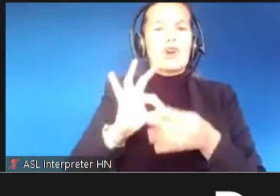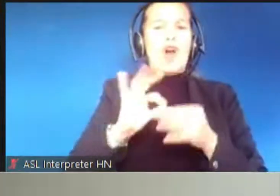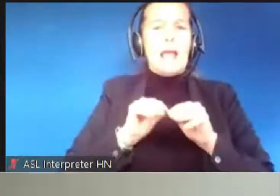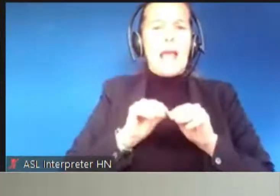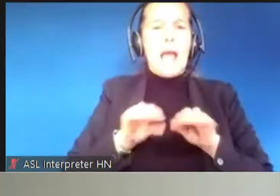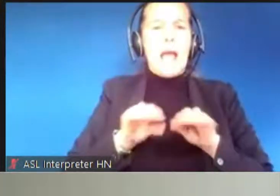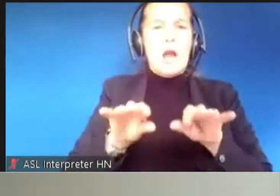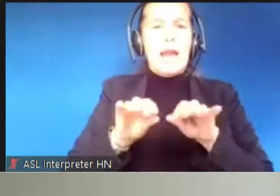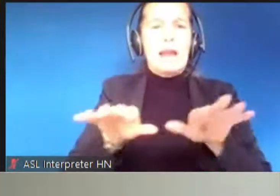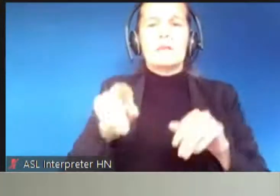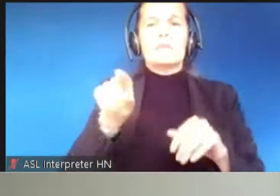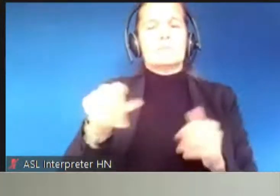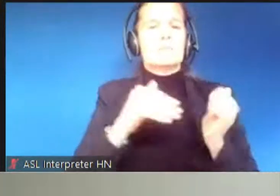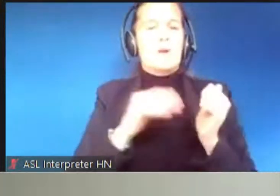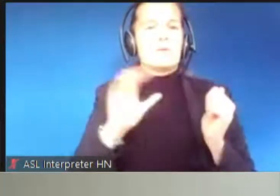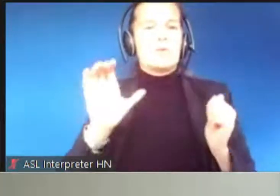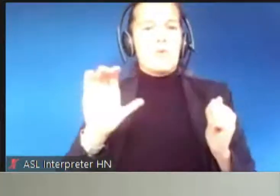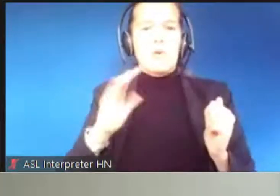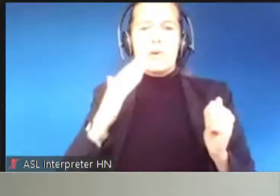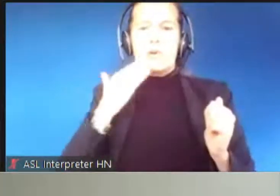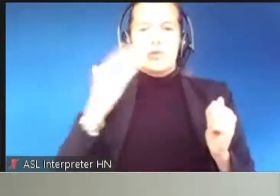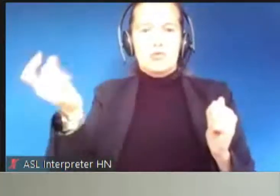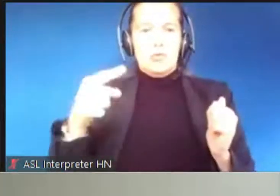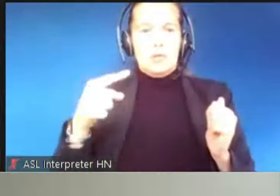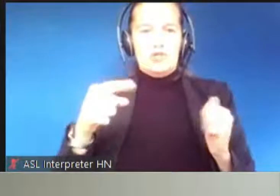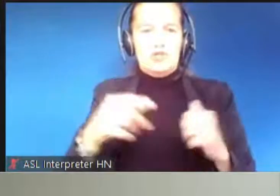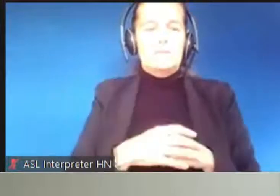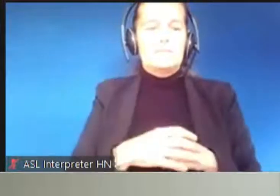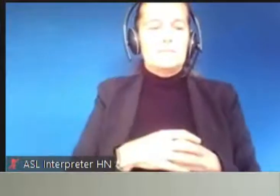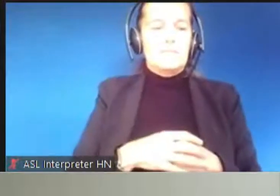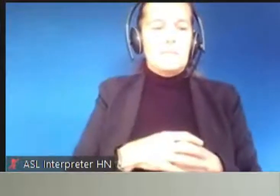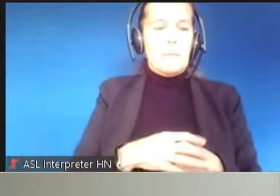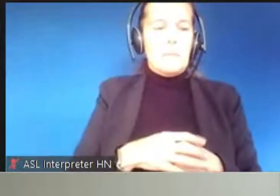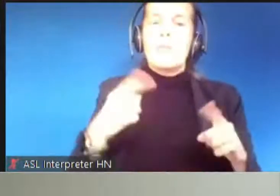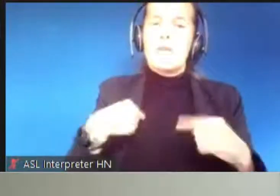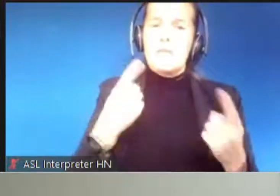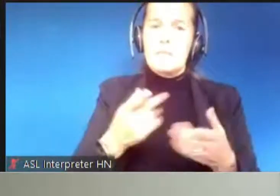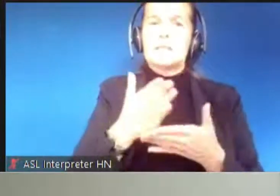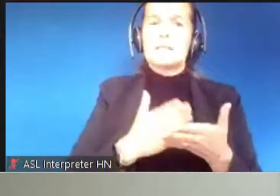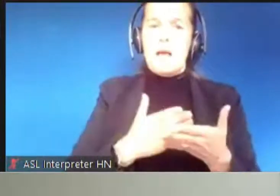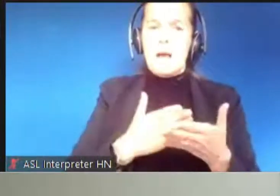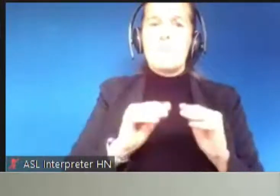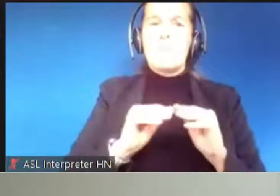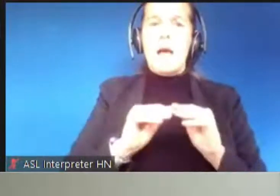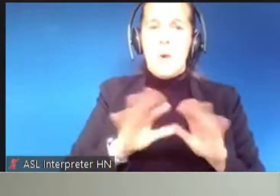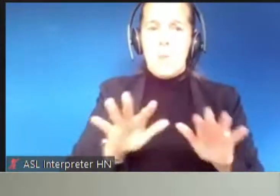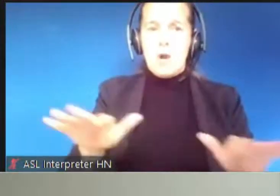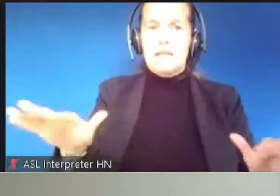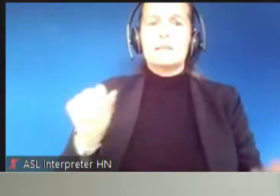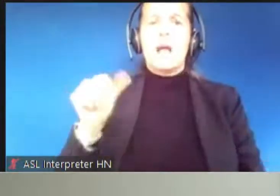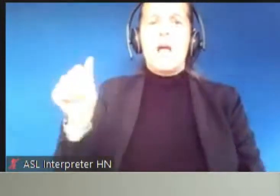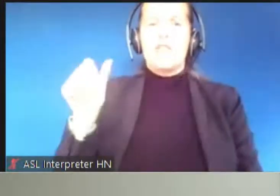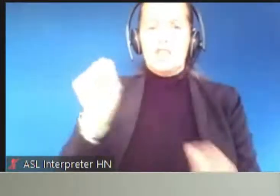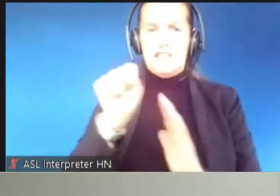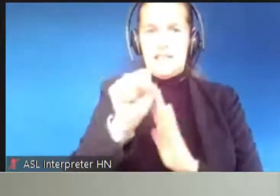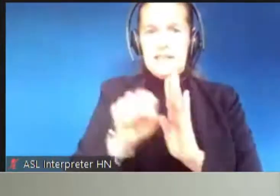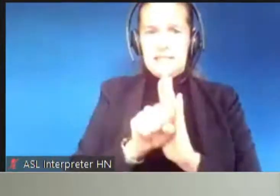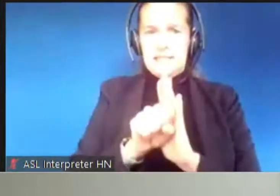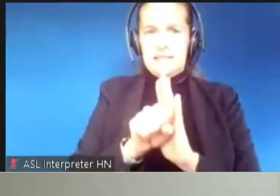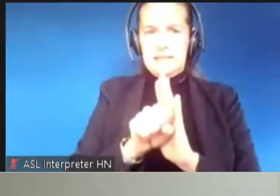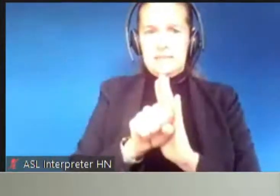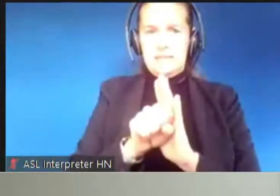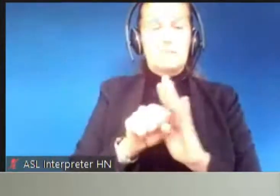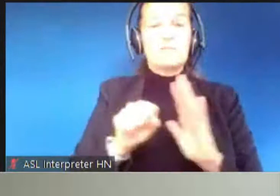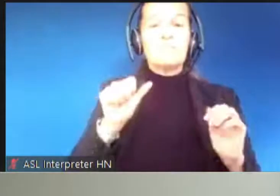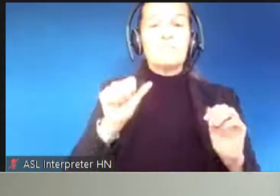That's another good question. So there have been some outbreaks in other states. There have not been any large